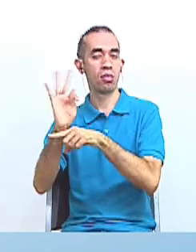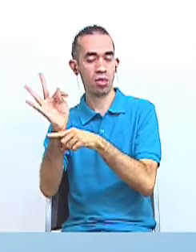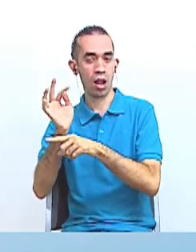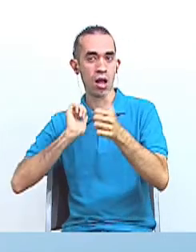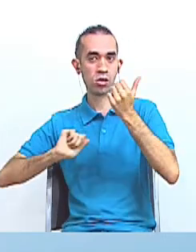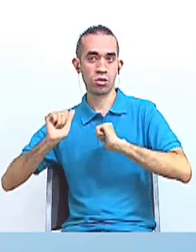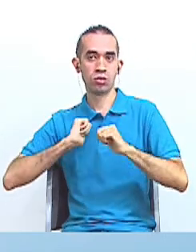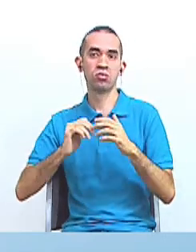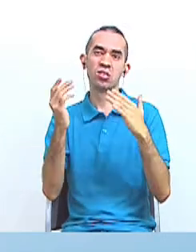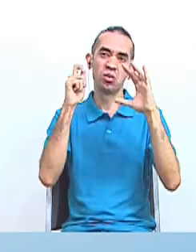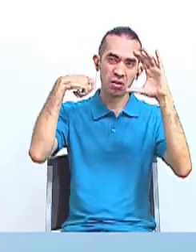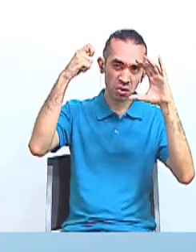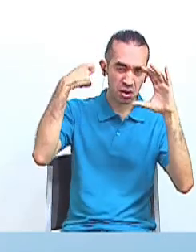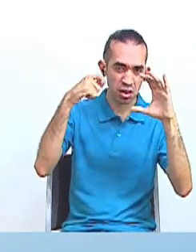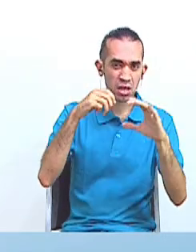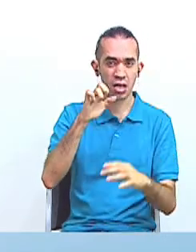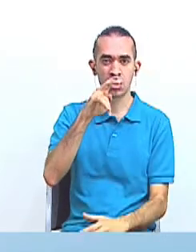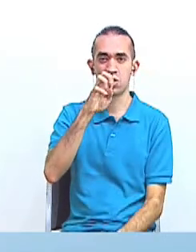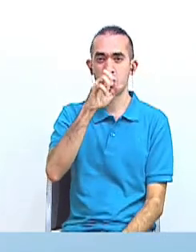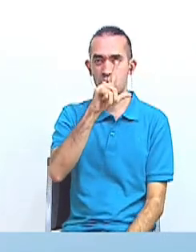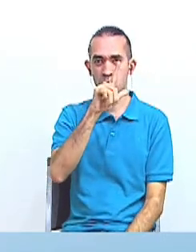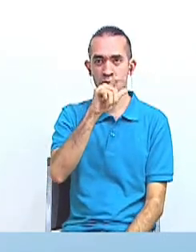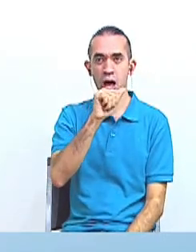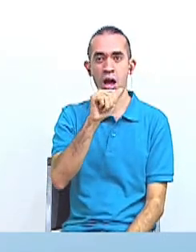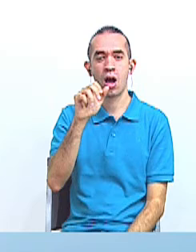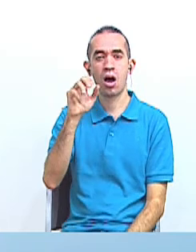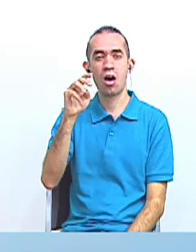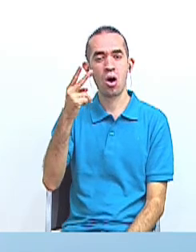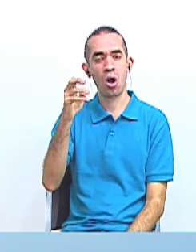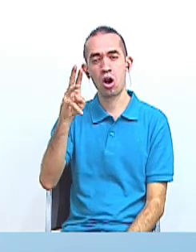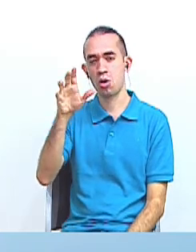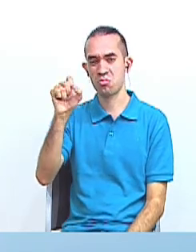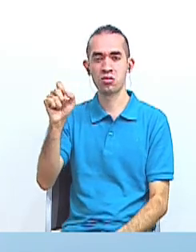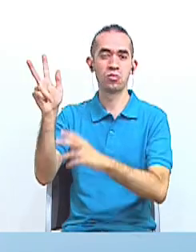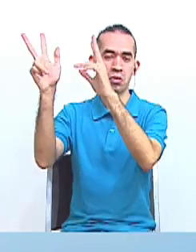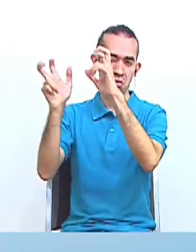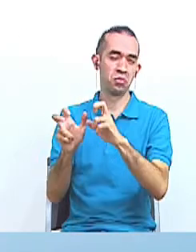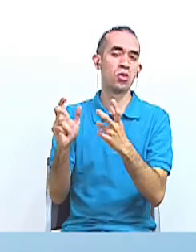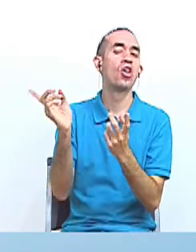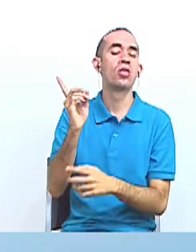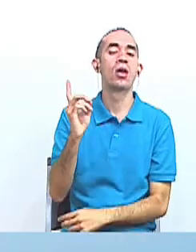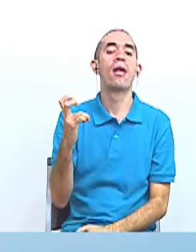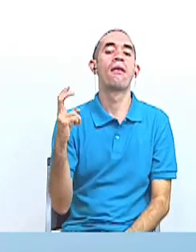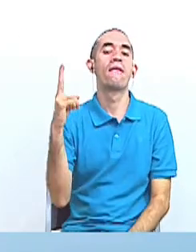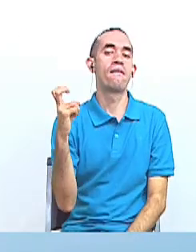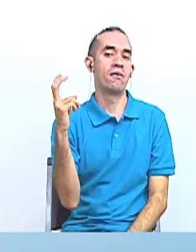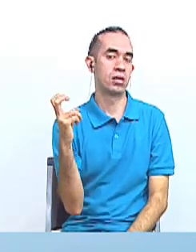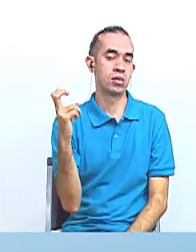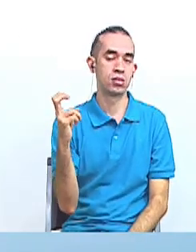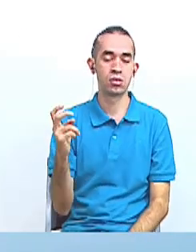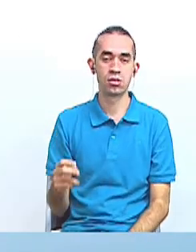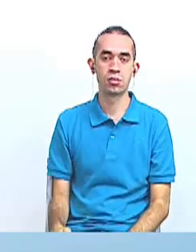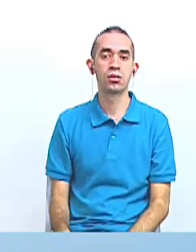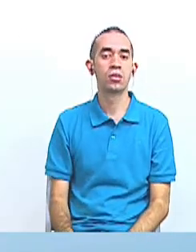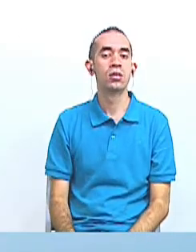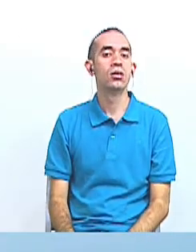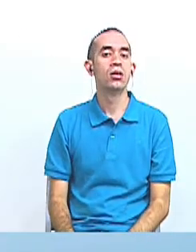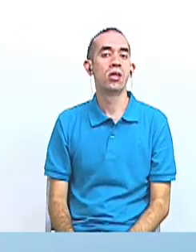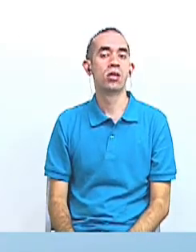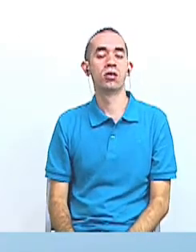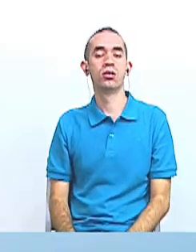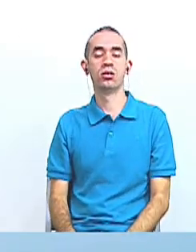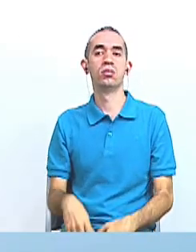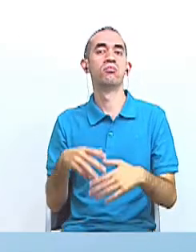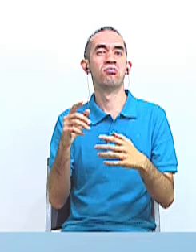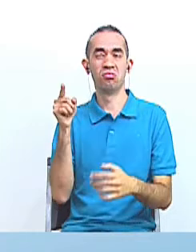was just put out there in Netflix, right? Enola Holmes. So, what can we do about